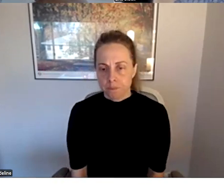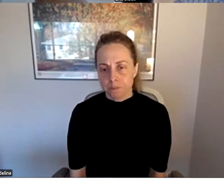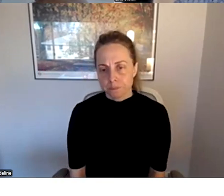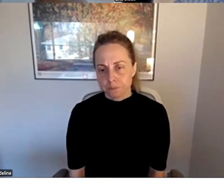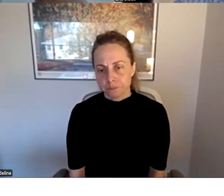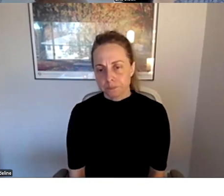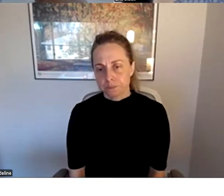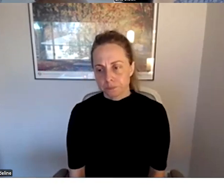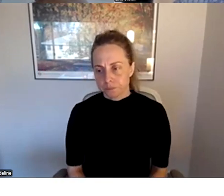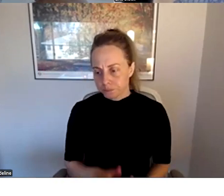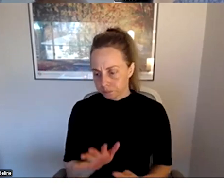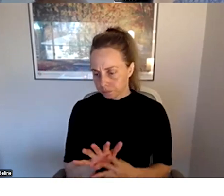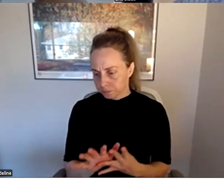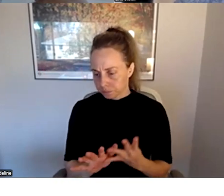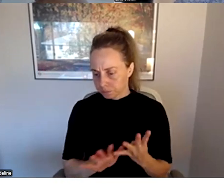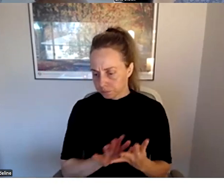then lastly, I think